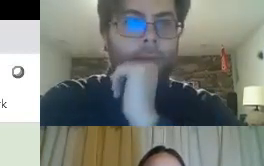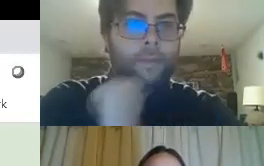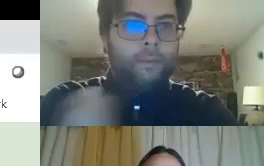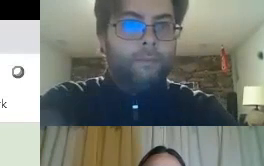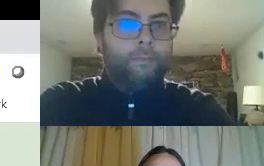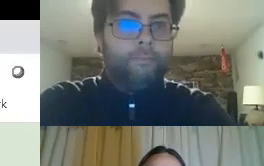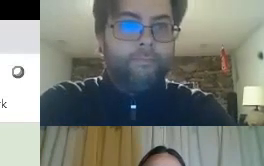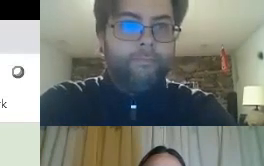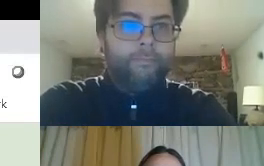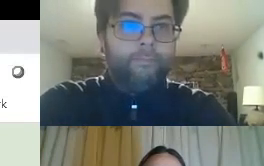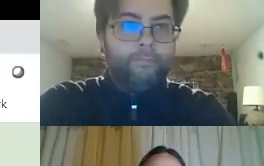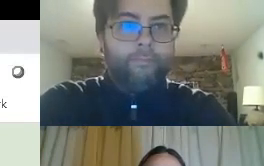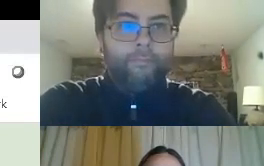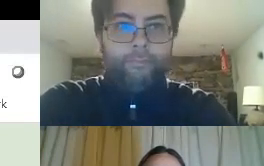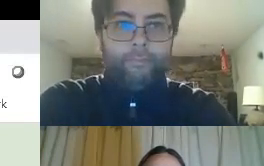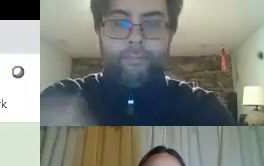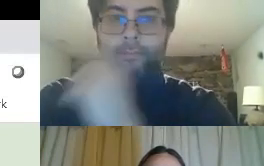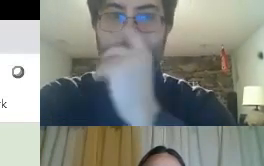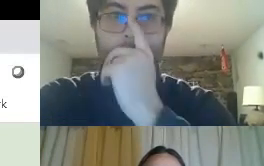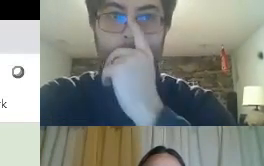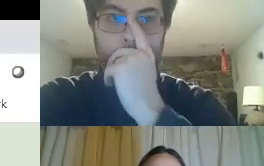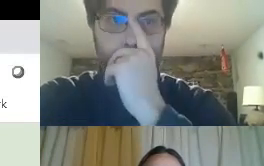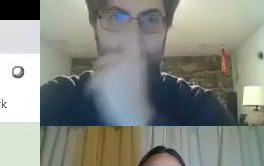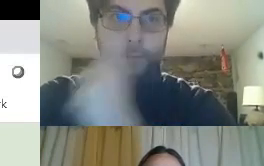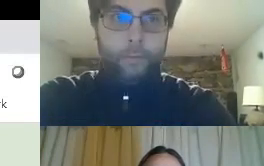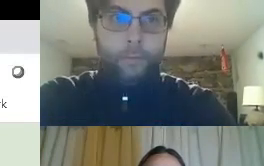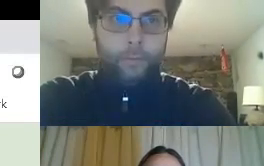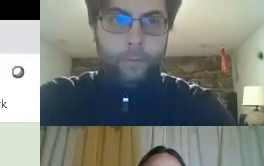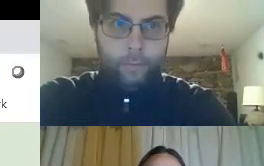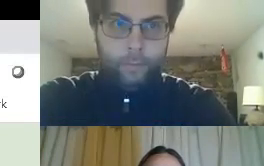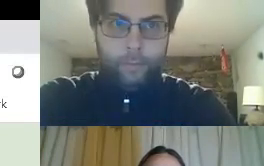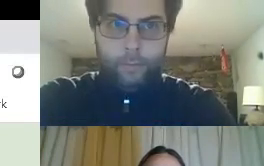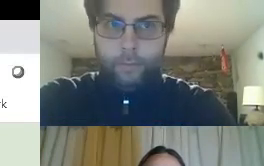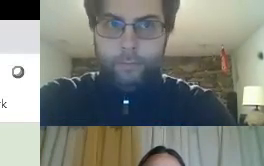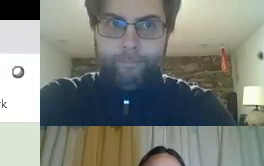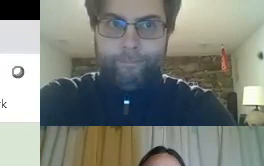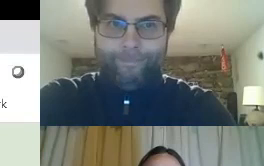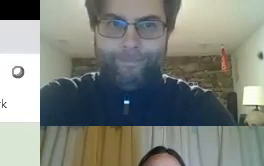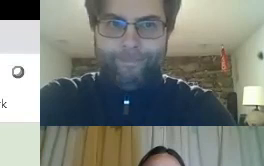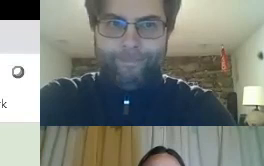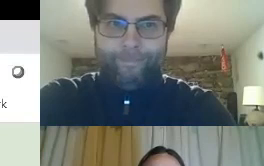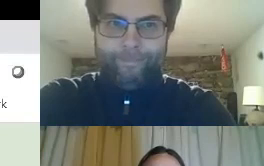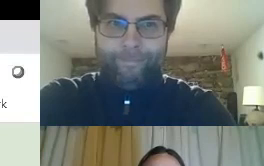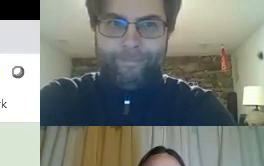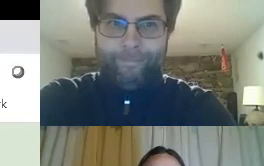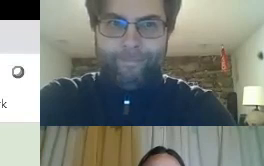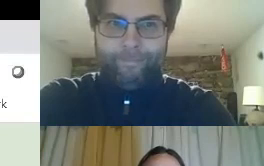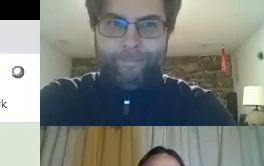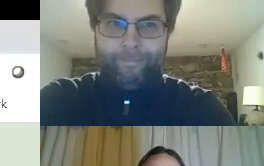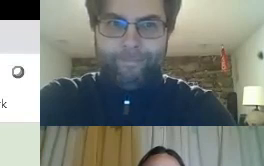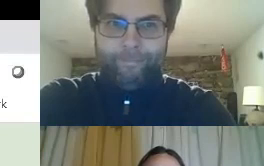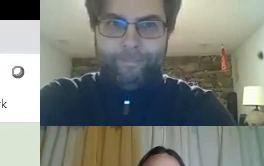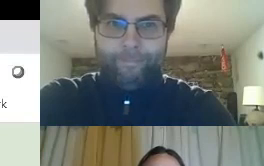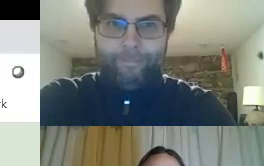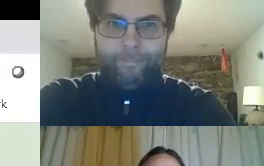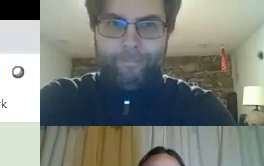CFNC is with us tonight, State Employees Credit Union. We've got AB Tech Community College folks here,